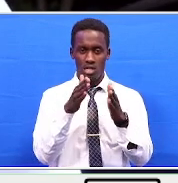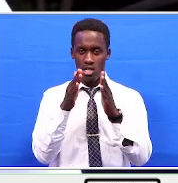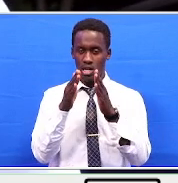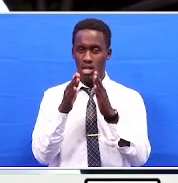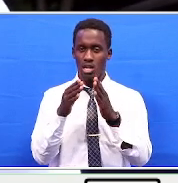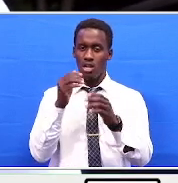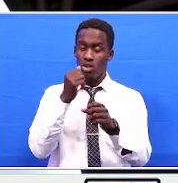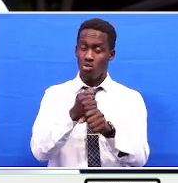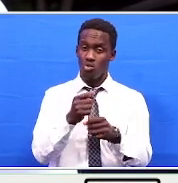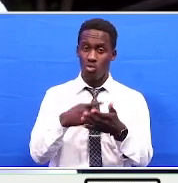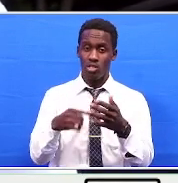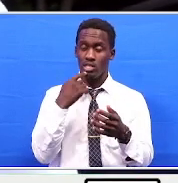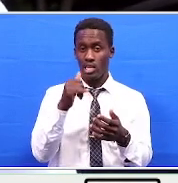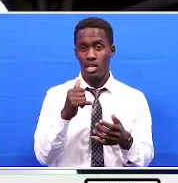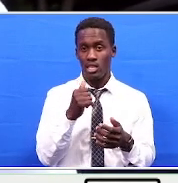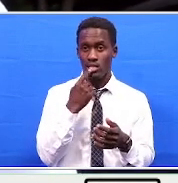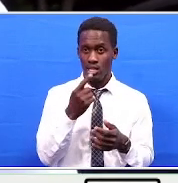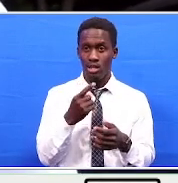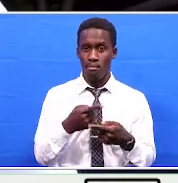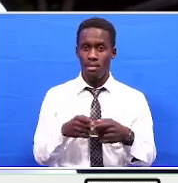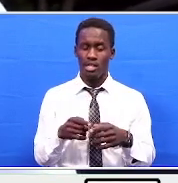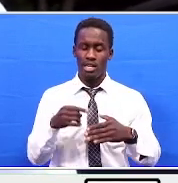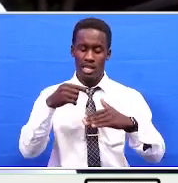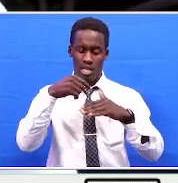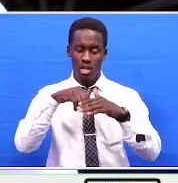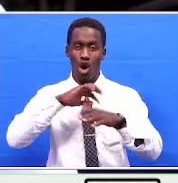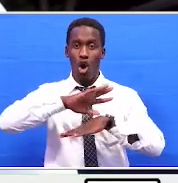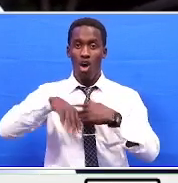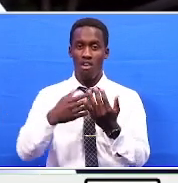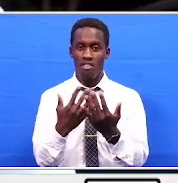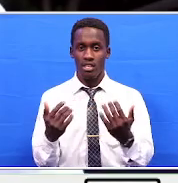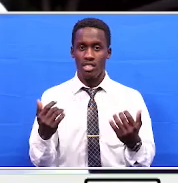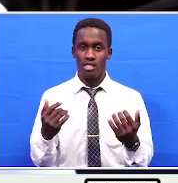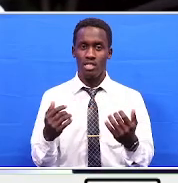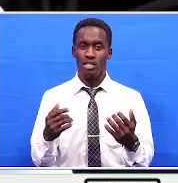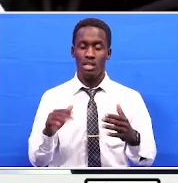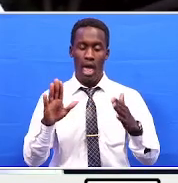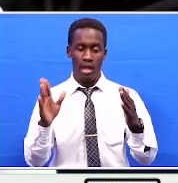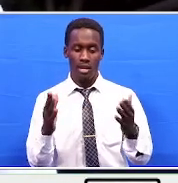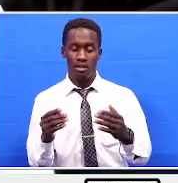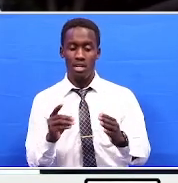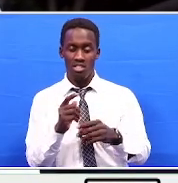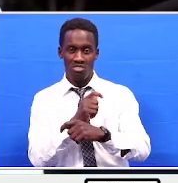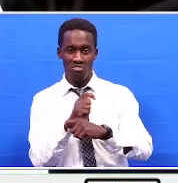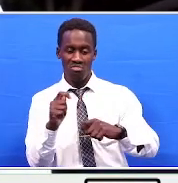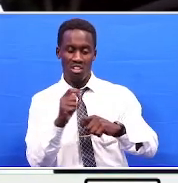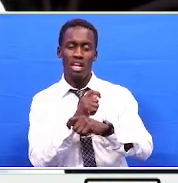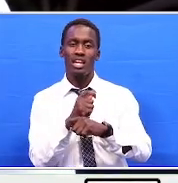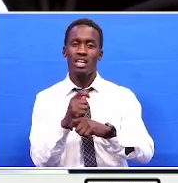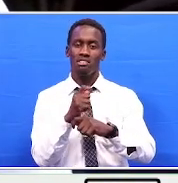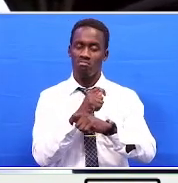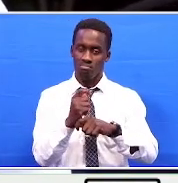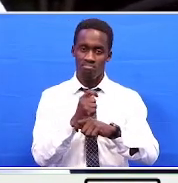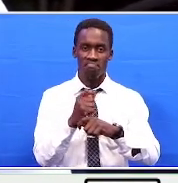and effect them. But at the heart of all this and what we can do is capacity building. Mm-hmm. It's training.